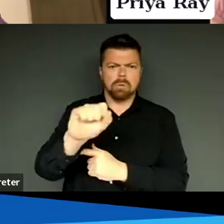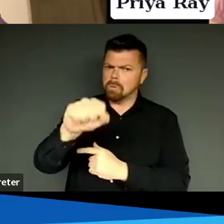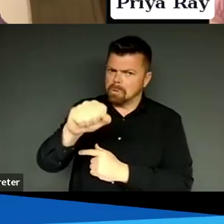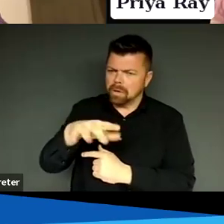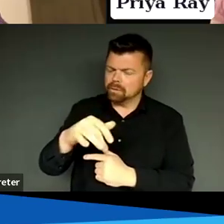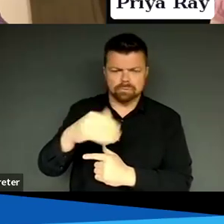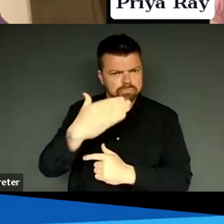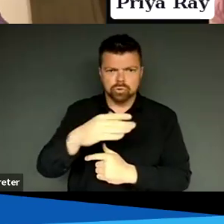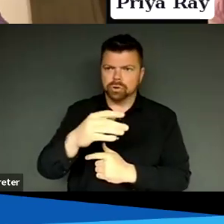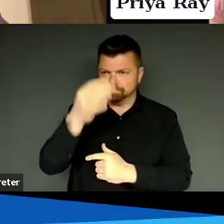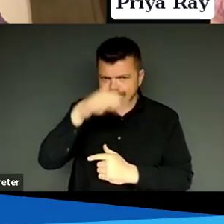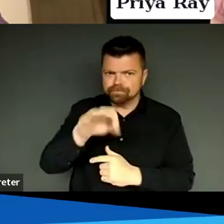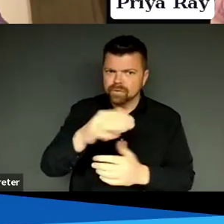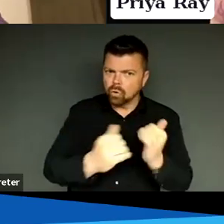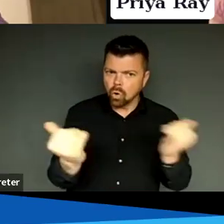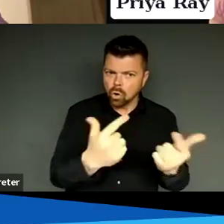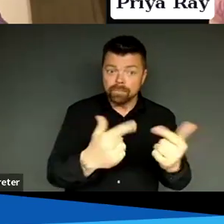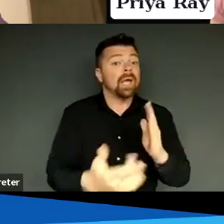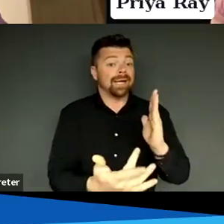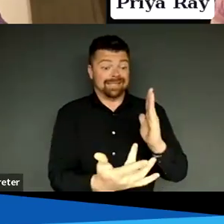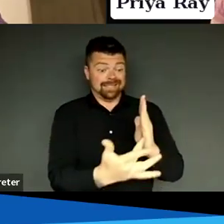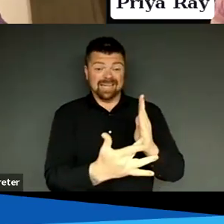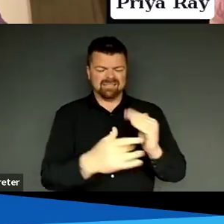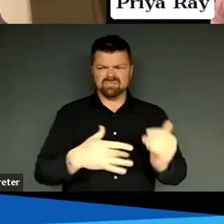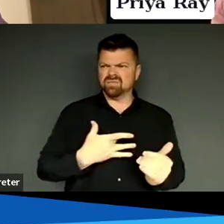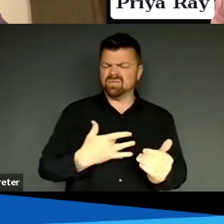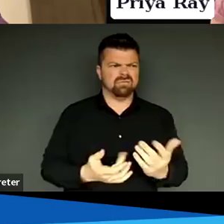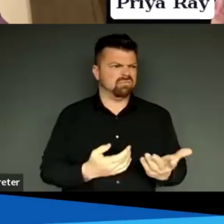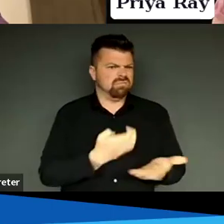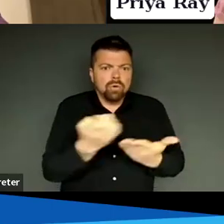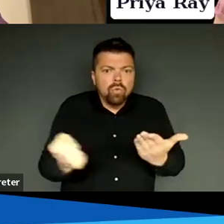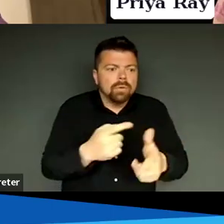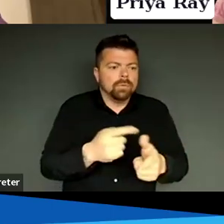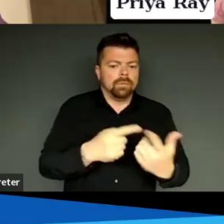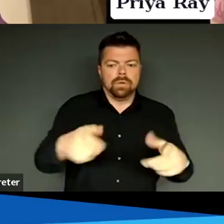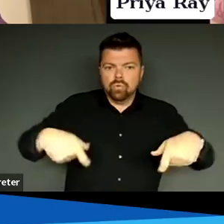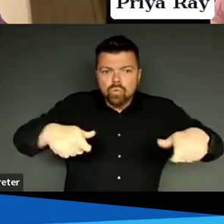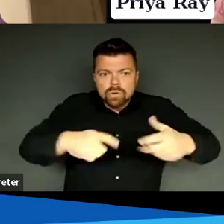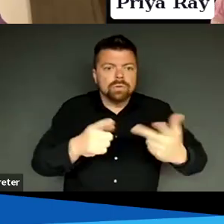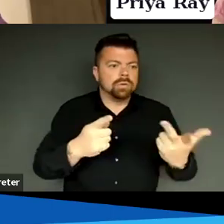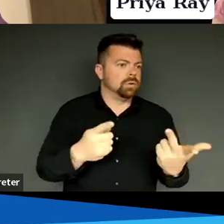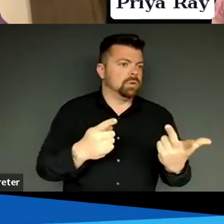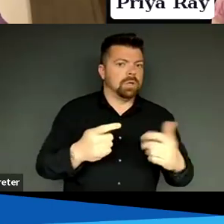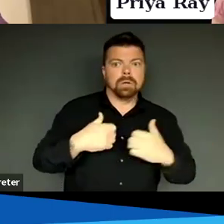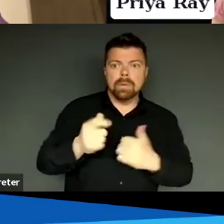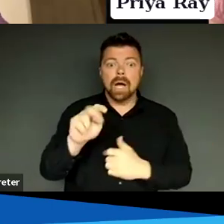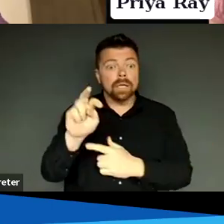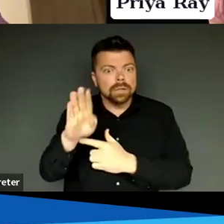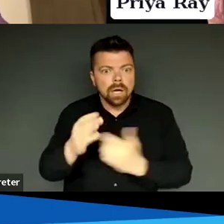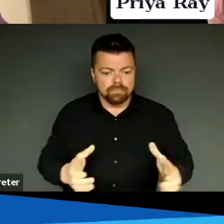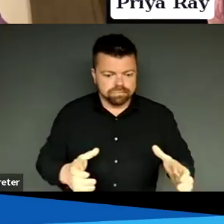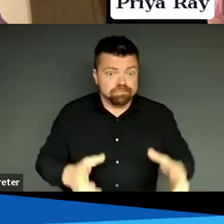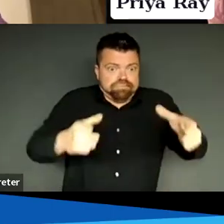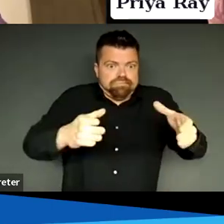another person writes in, when I think of technology, I think of devices and wheelchair improvements, bathtub lifts, ceiling lifts, which did not